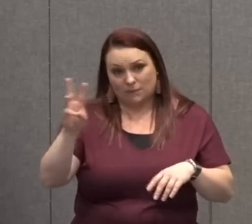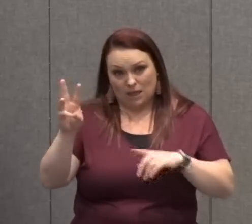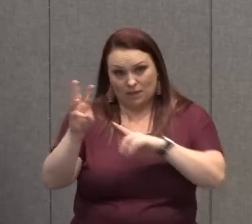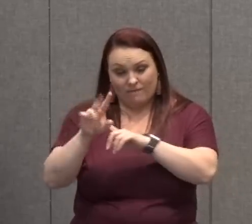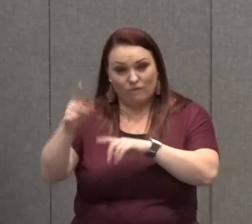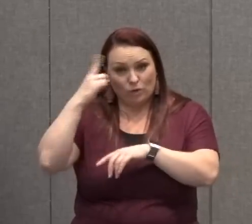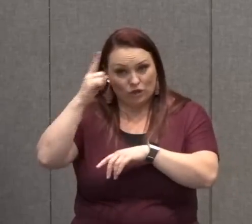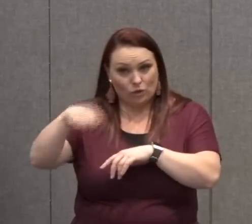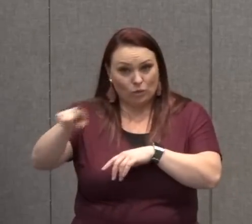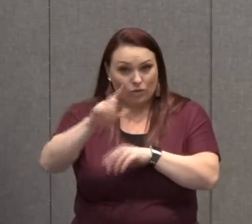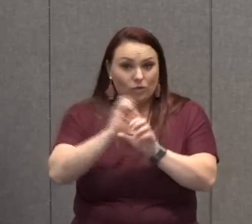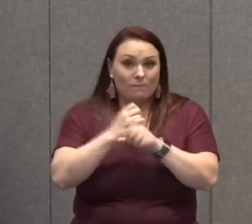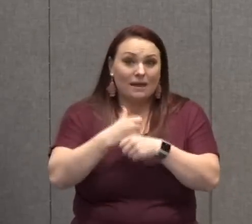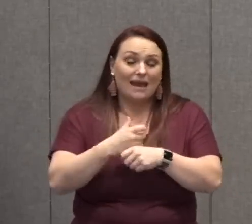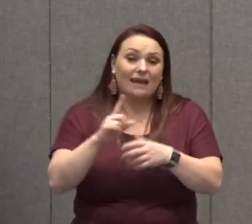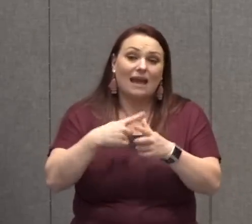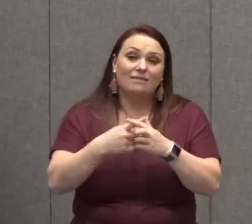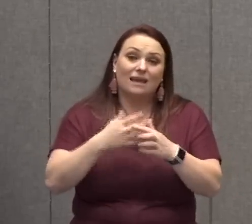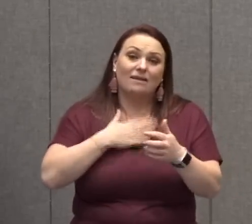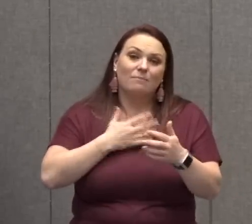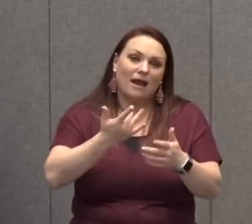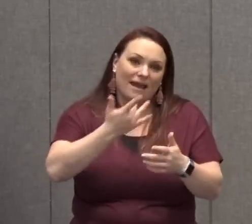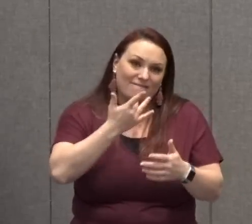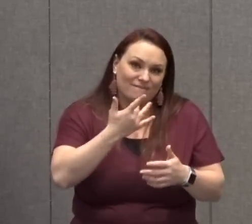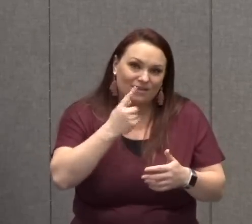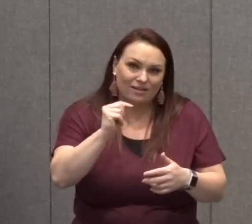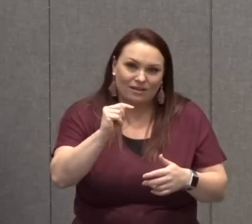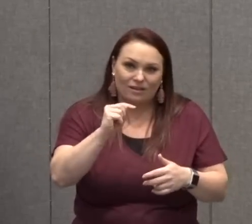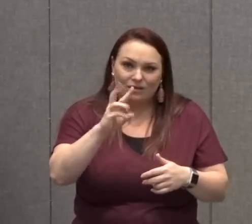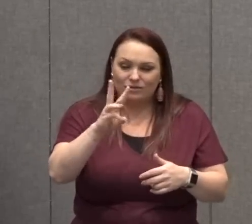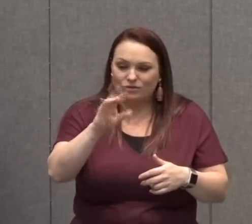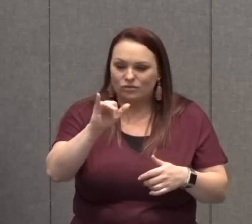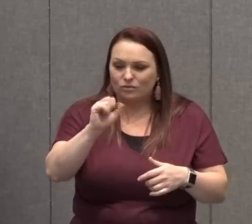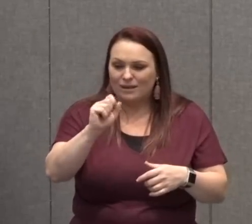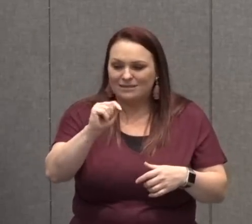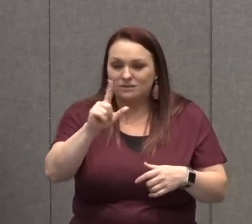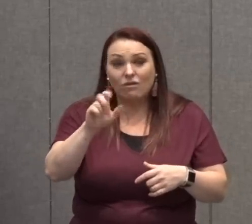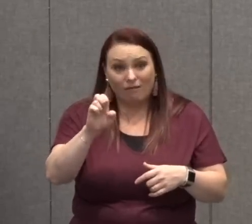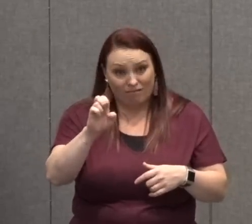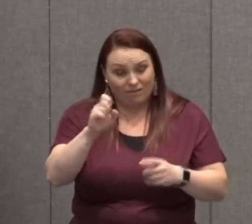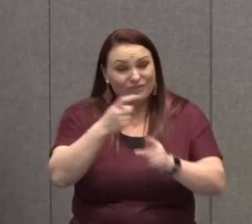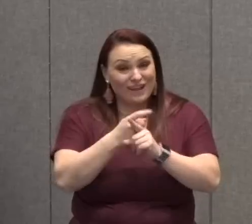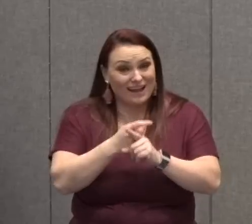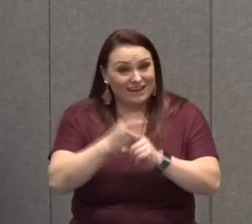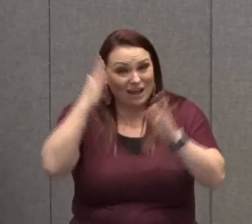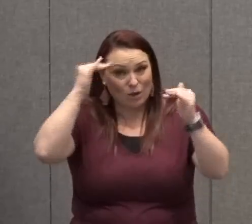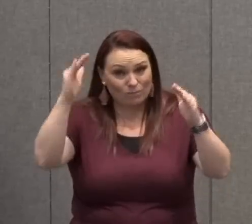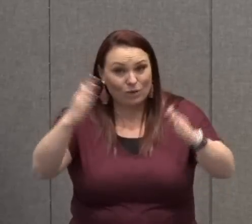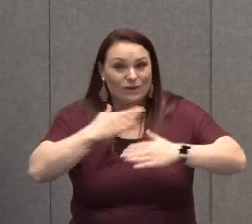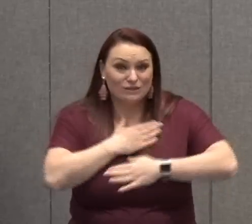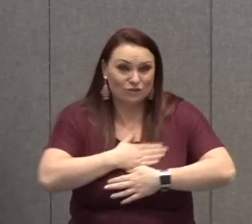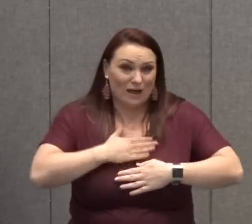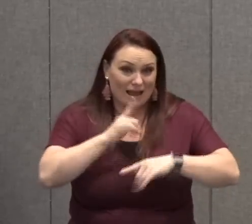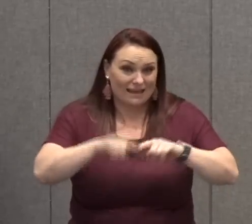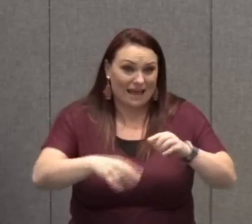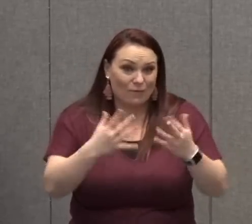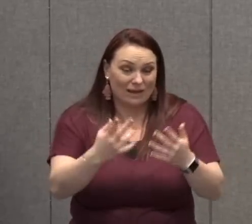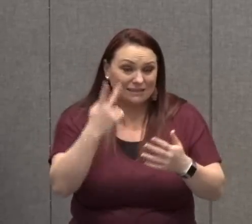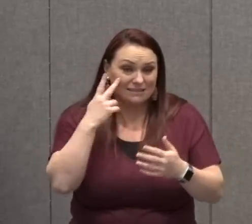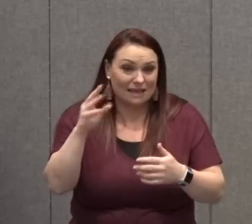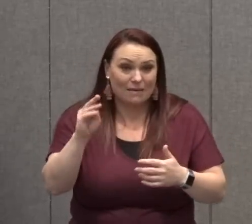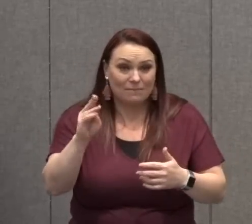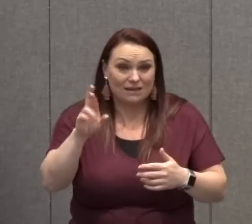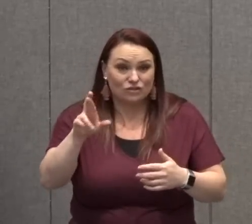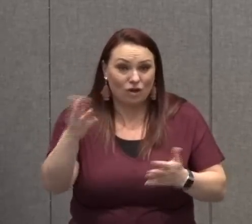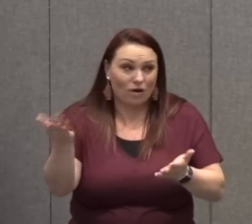for you to make and then my favorite twistle okay hope you enjoy I can't wait to see Mr. R again